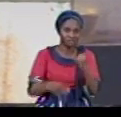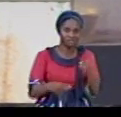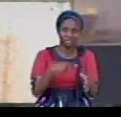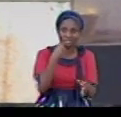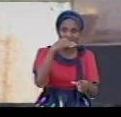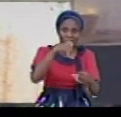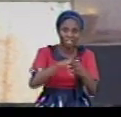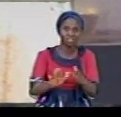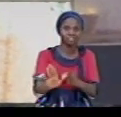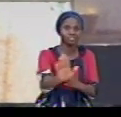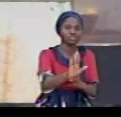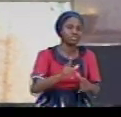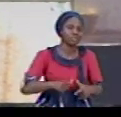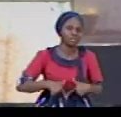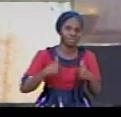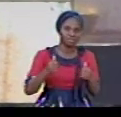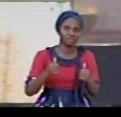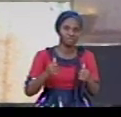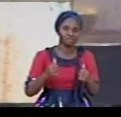your life.